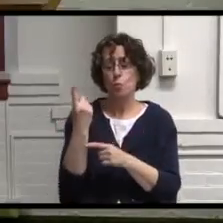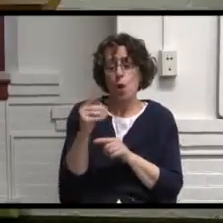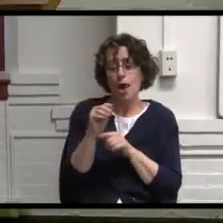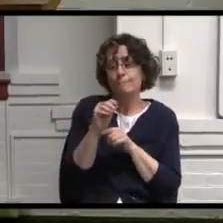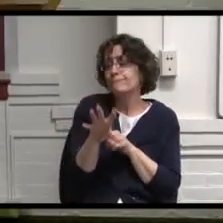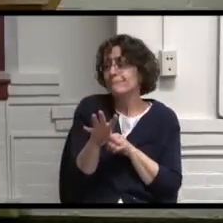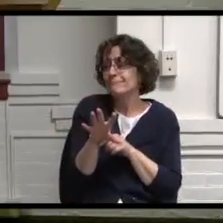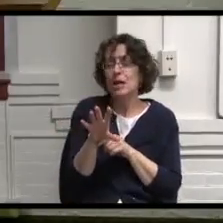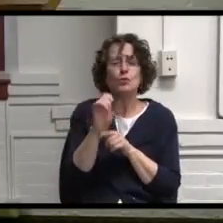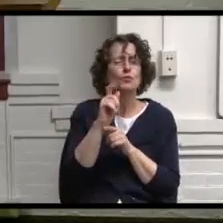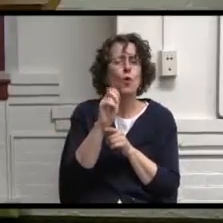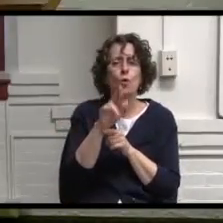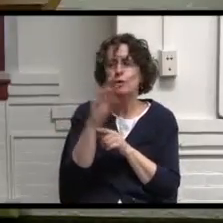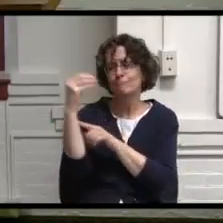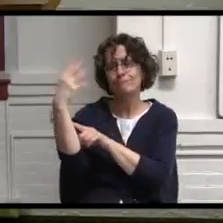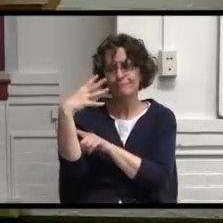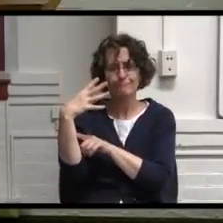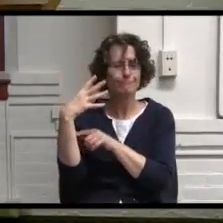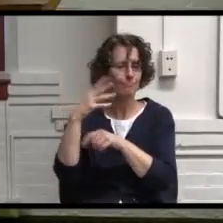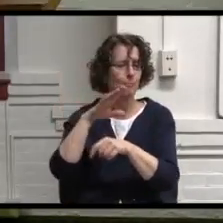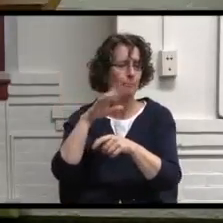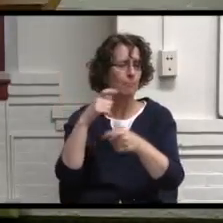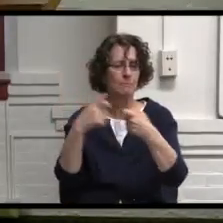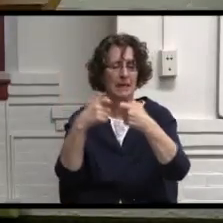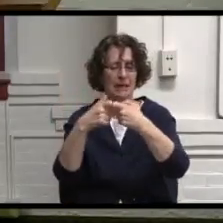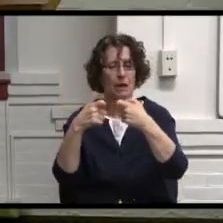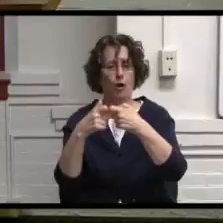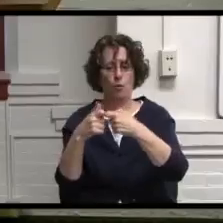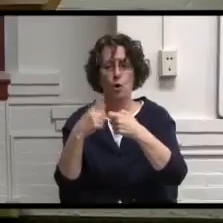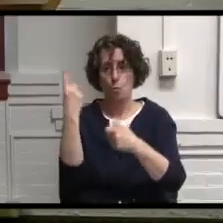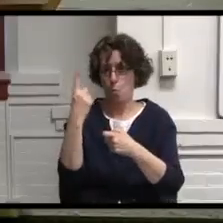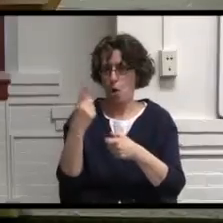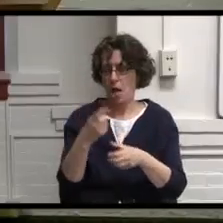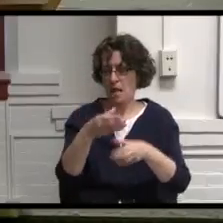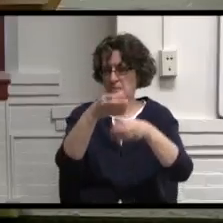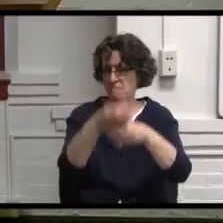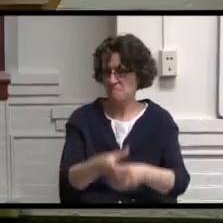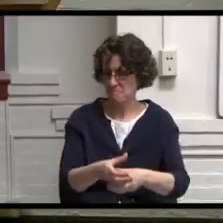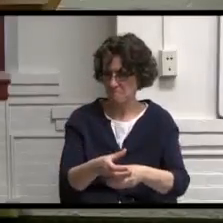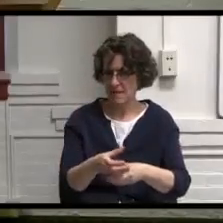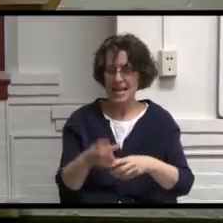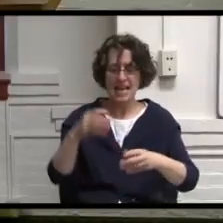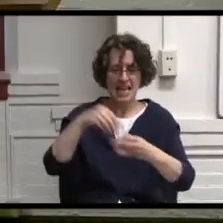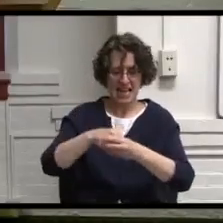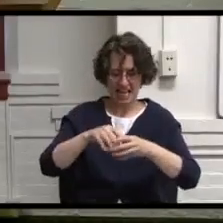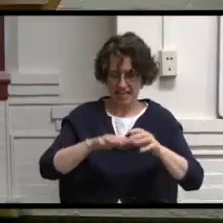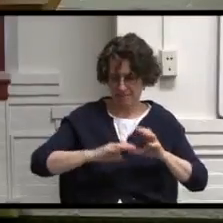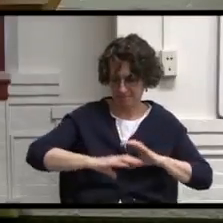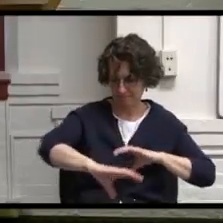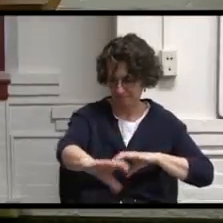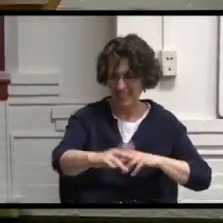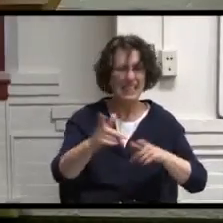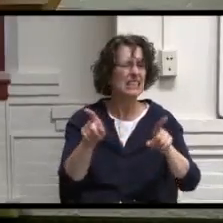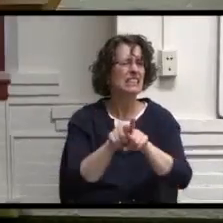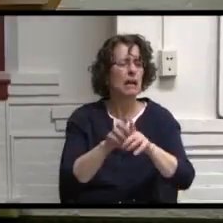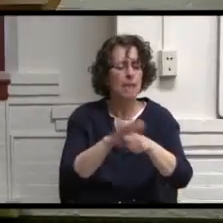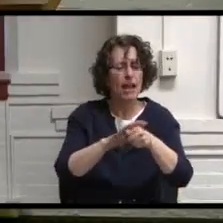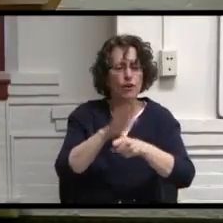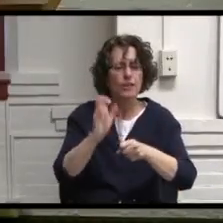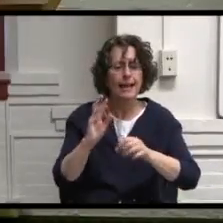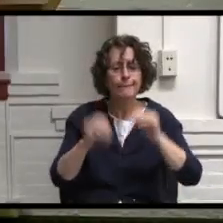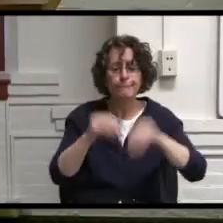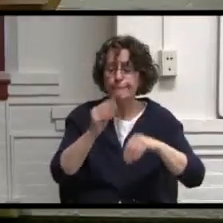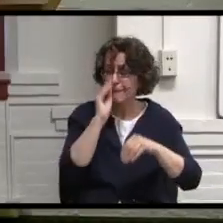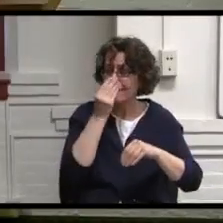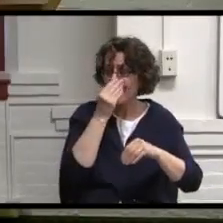light be permitted on a gravesite. It should be placed within the plot in the space allowed for plantings. The light should be no more than